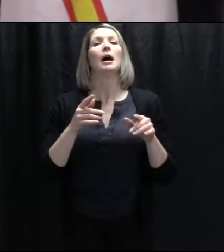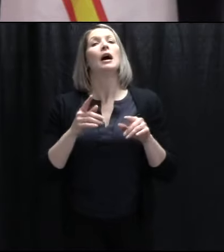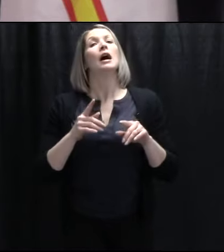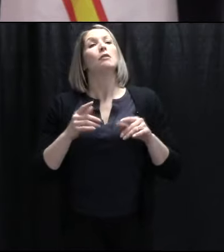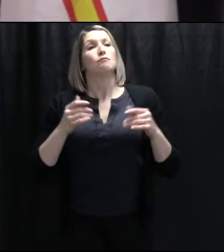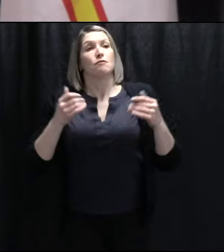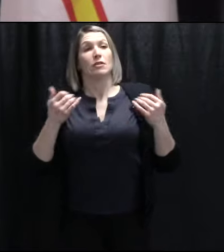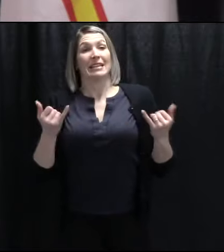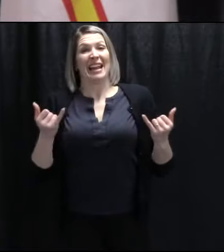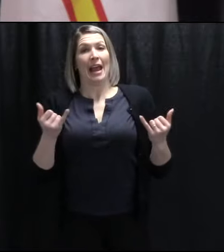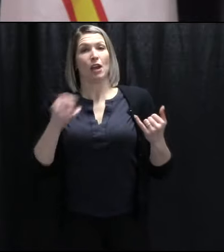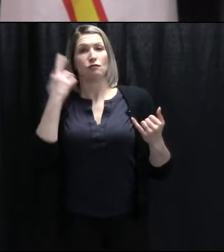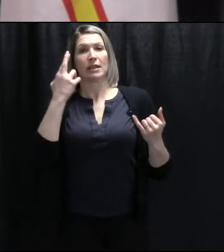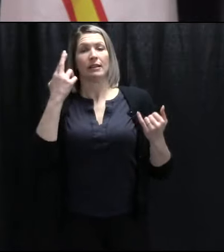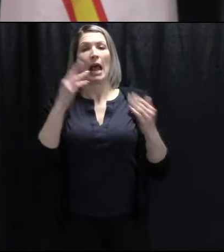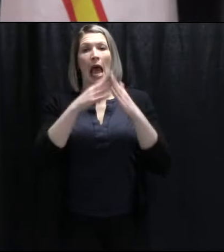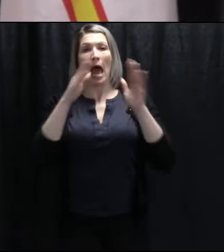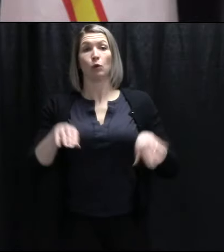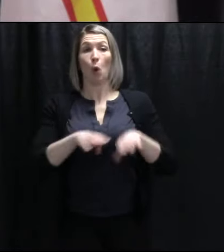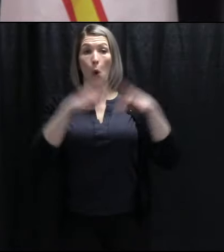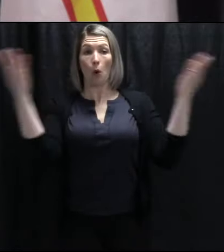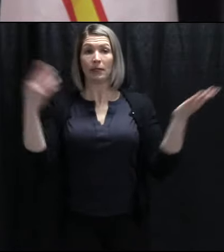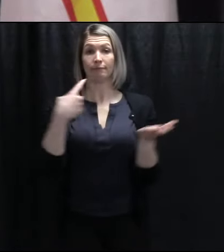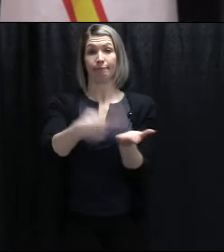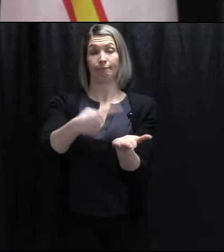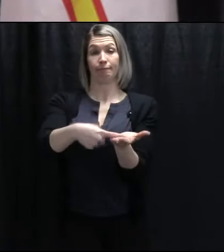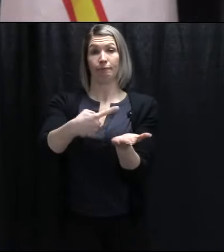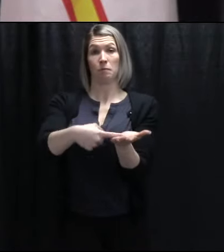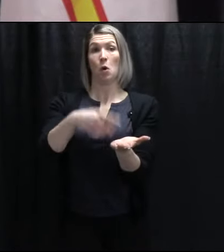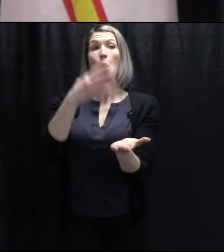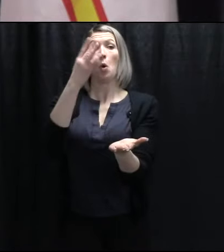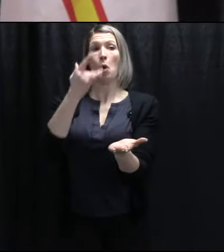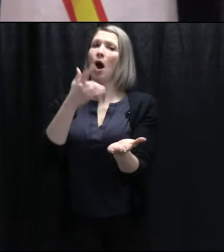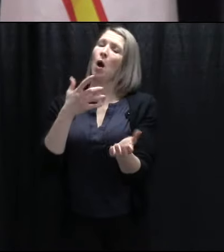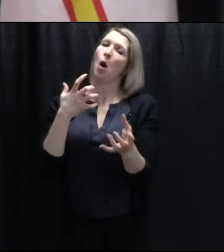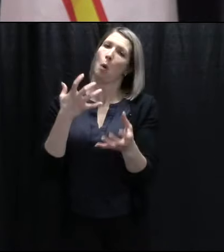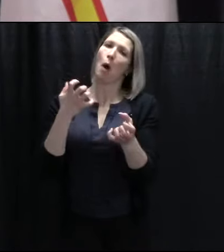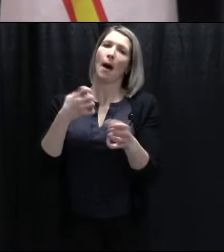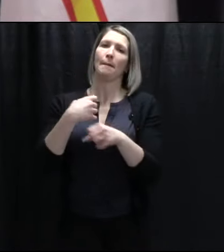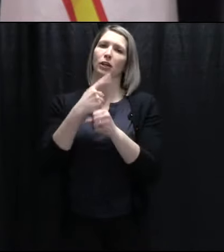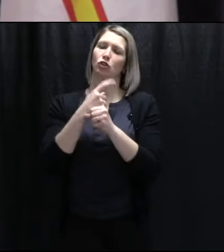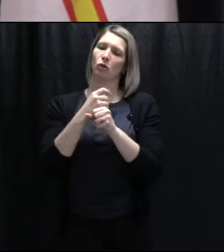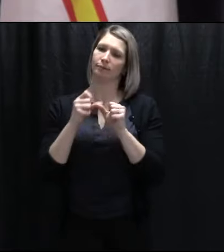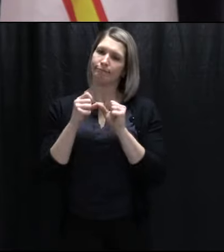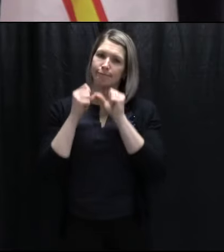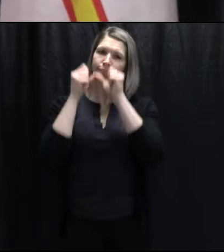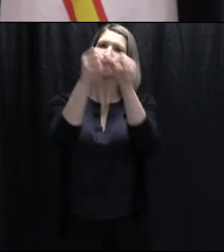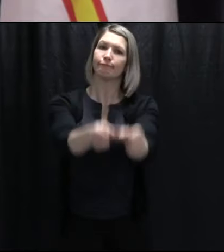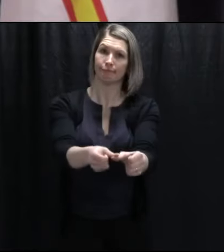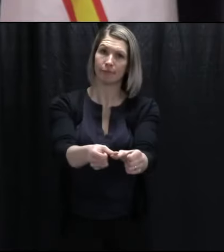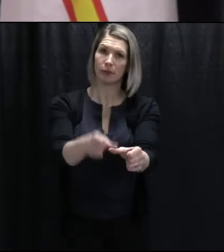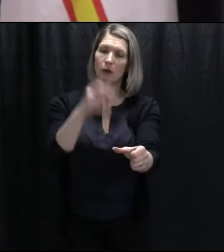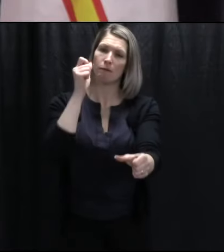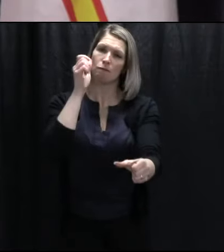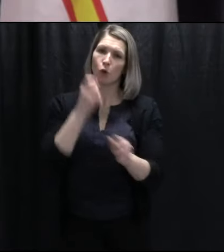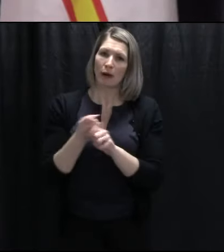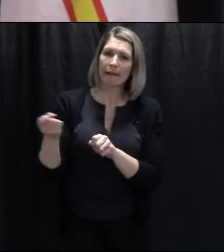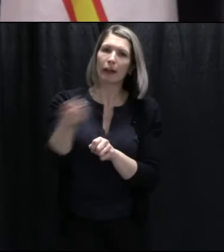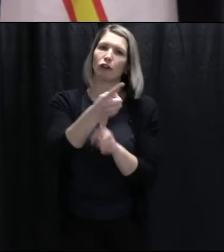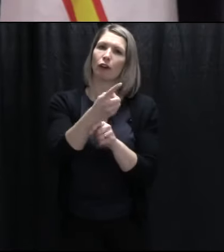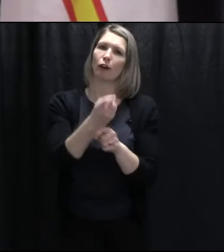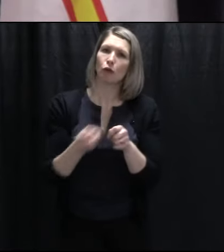as we speak to make sure we have the borrowing capacity, $2 billion in this particular case, that will be, by the way, supported by the